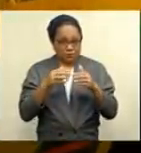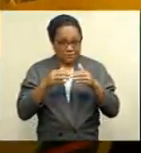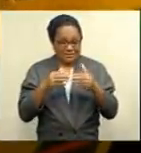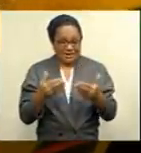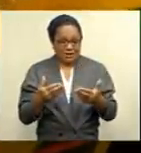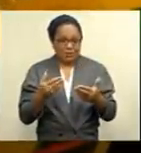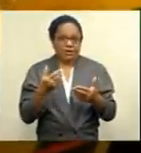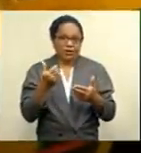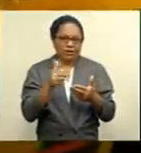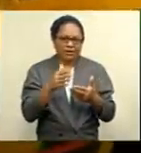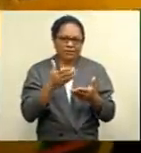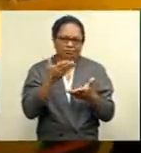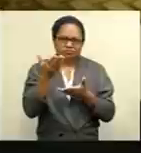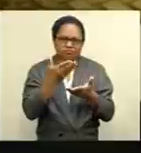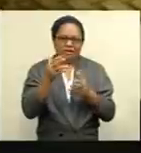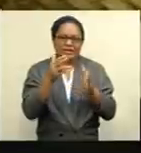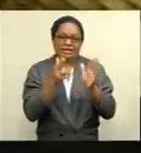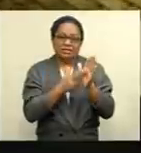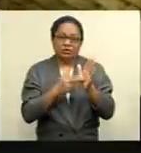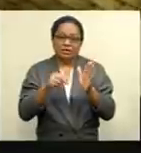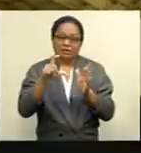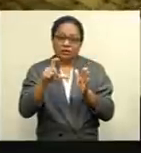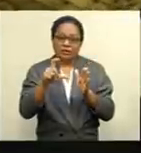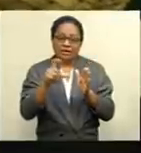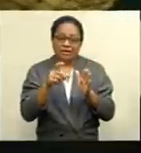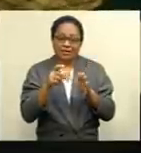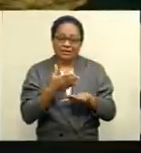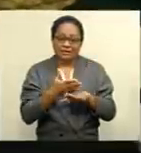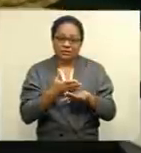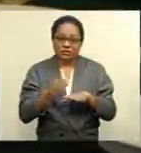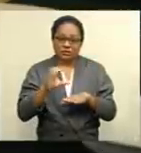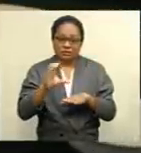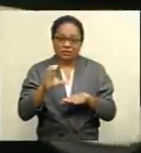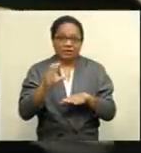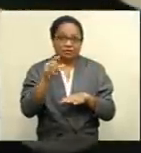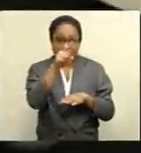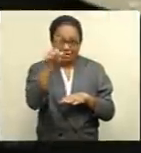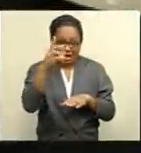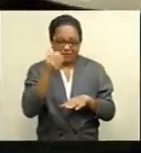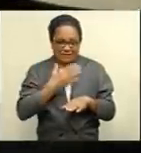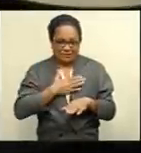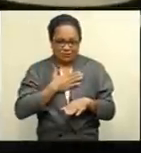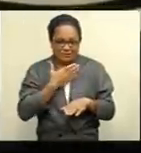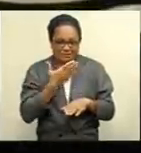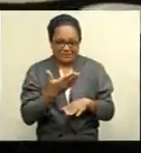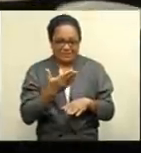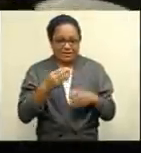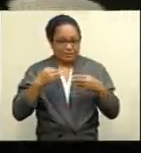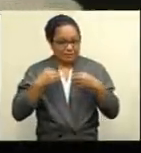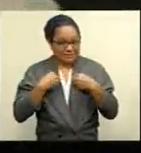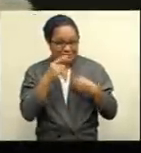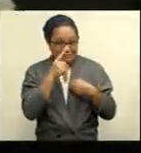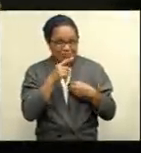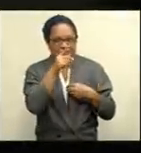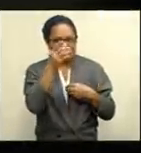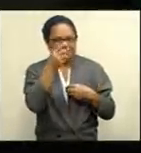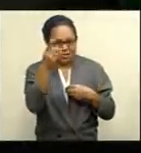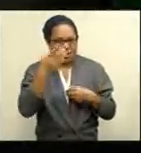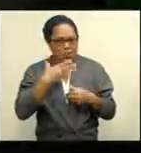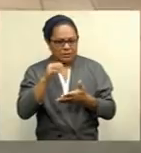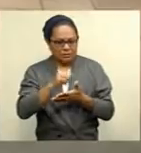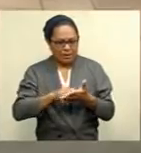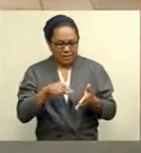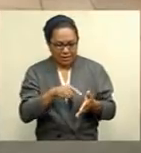in New Caledonia, particularly interested investors and buyers. We've also been able to promote